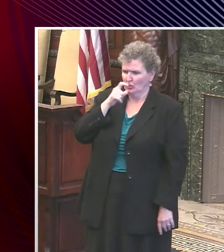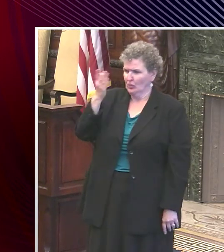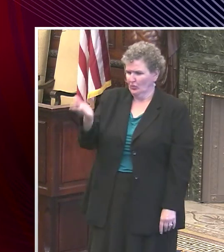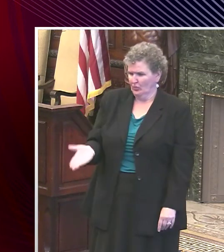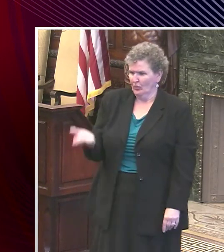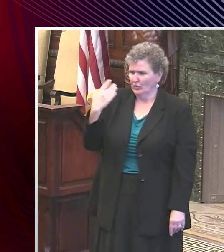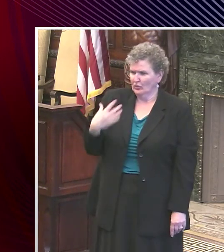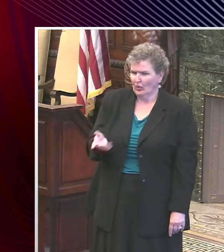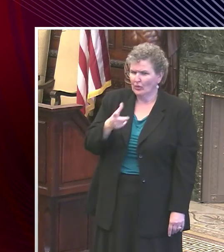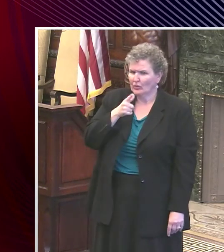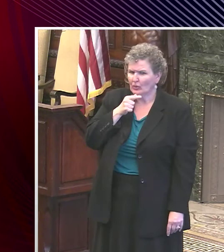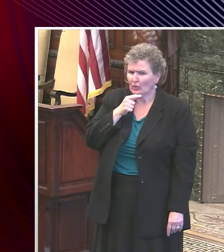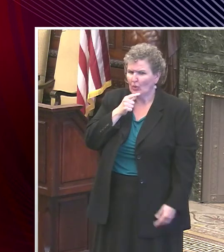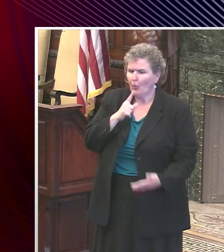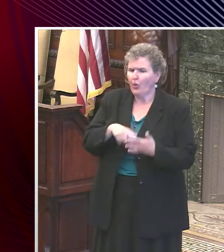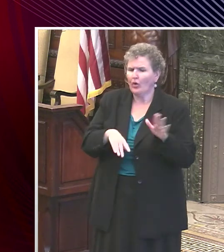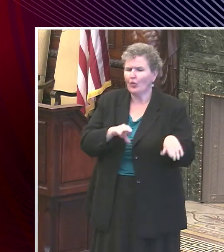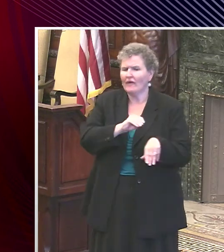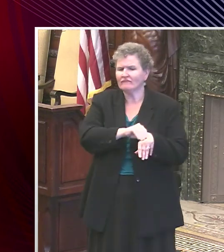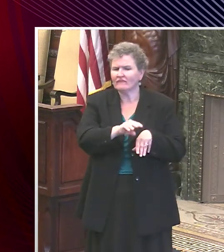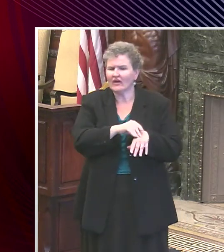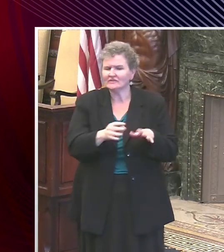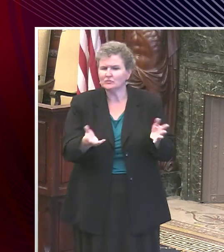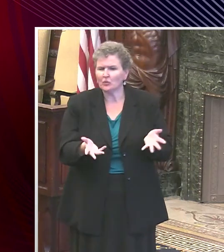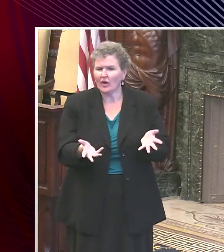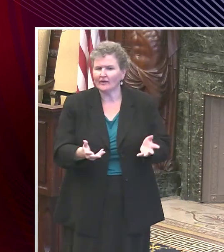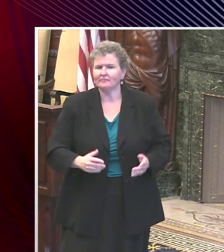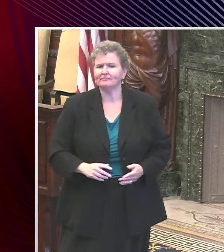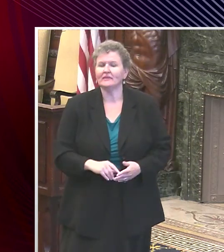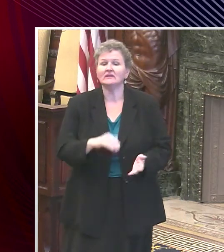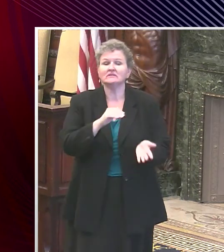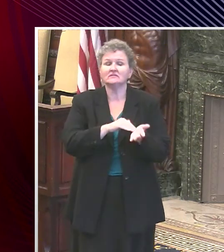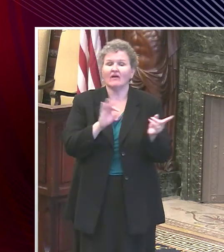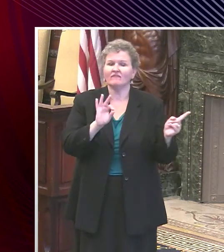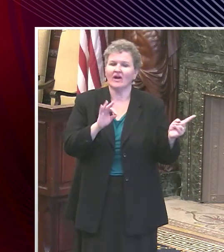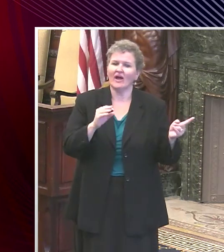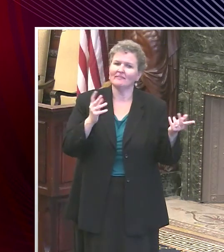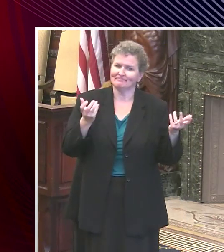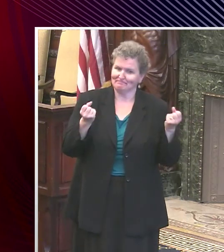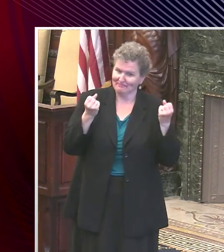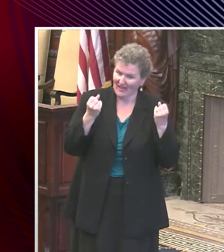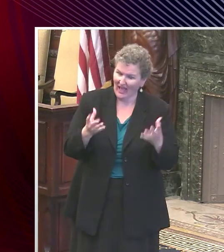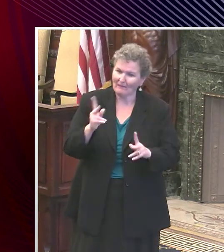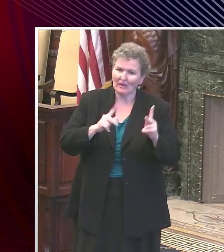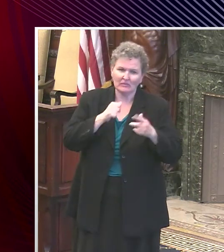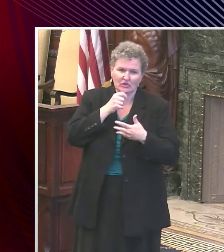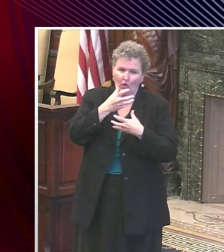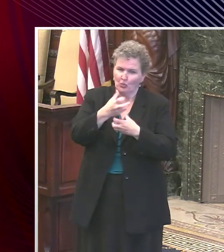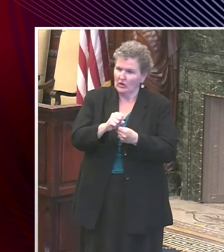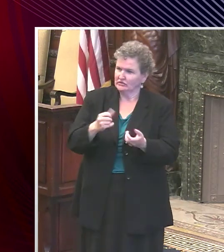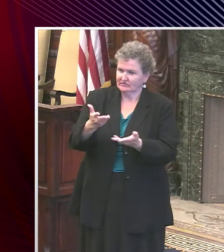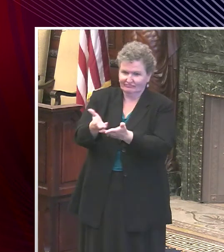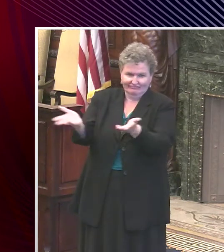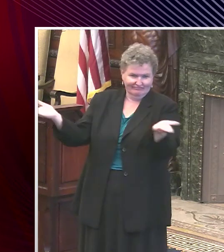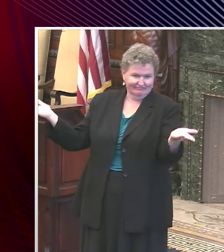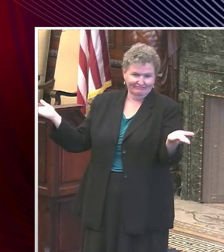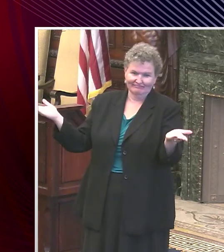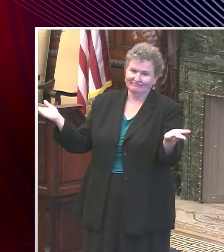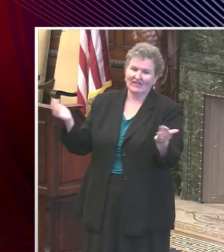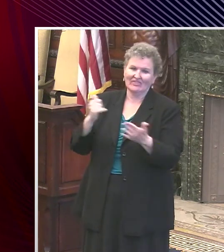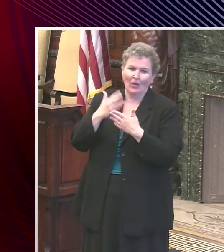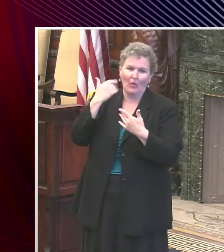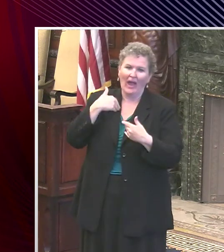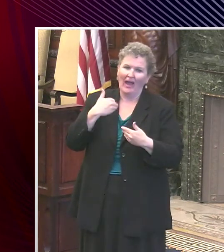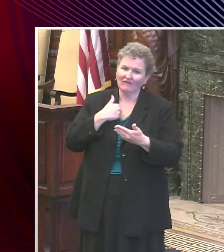infections? There's a lot of people have a distrust in government these days. That's part of why we put the video on our website so you can see the